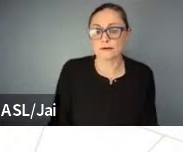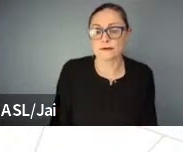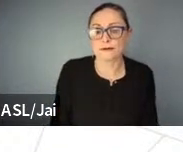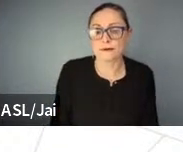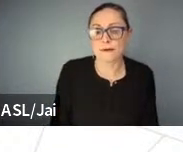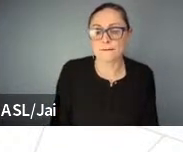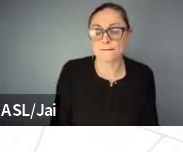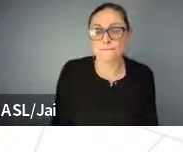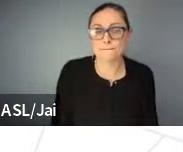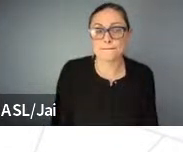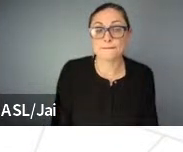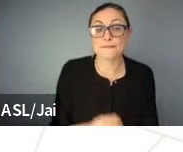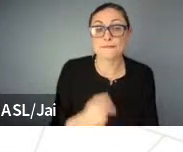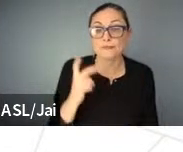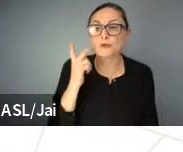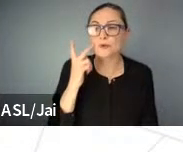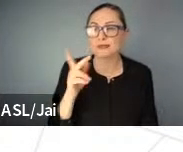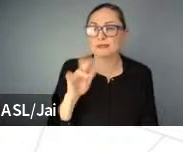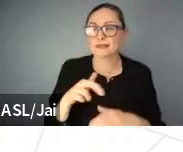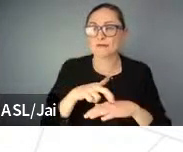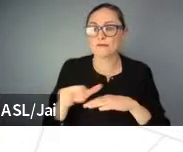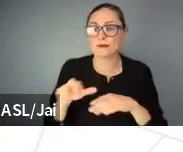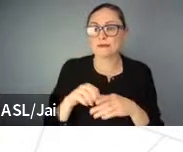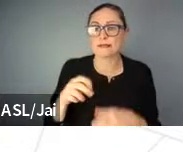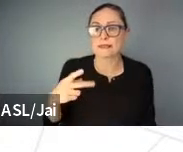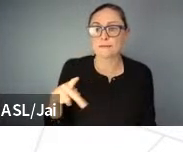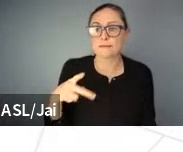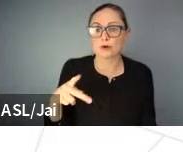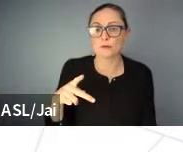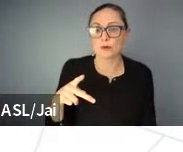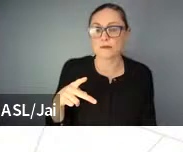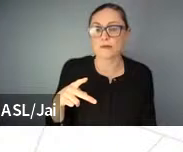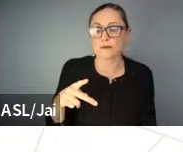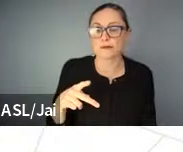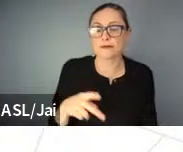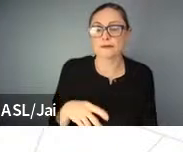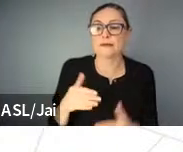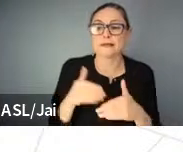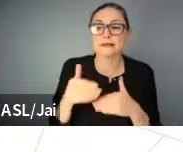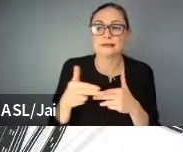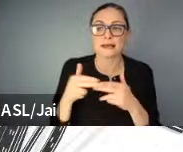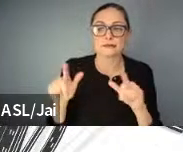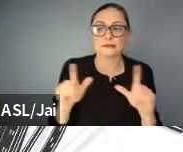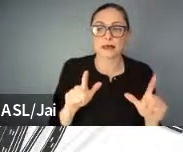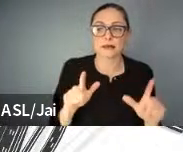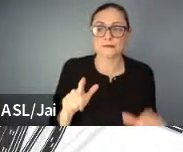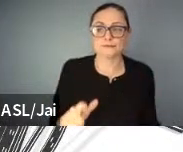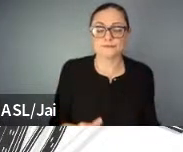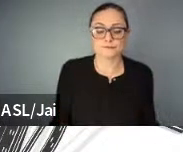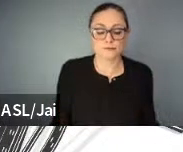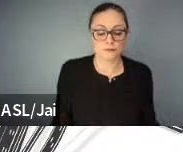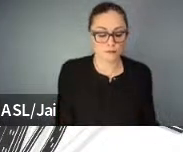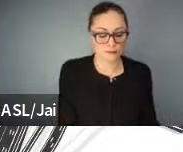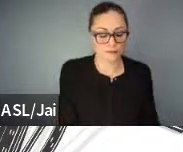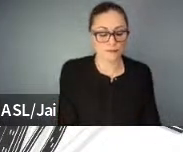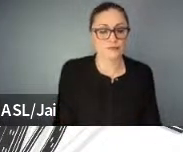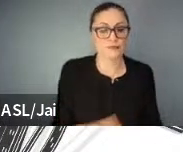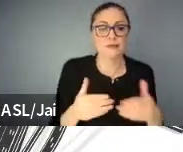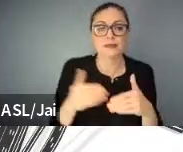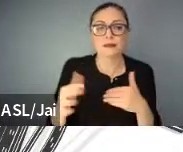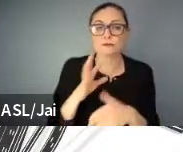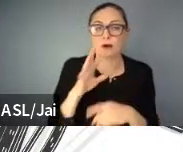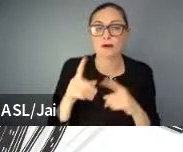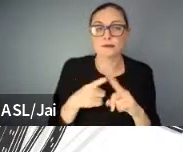And you can see those reflected in the purple here on the screen. Next slide, please. Next, we're talking about